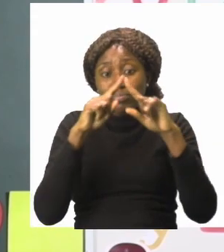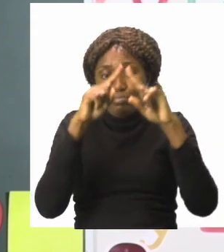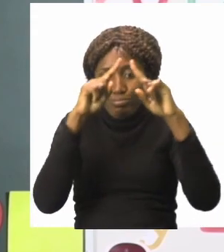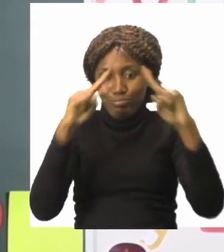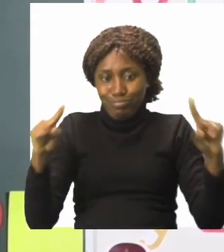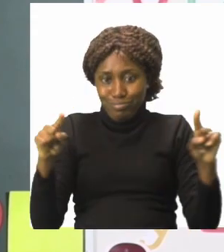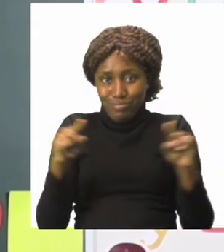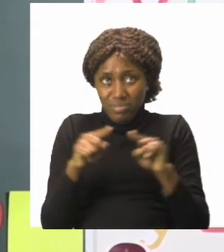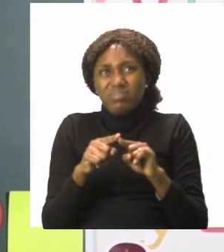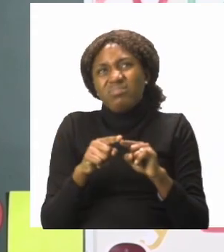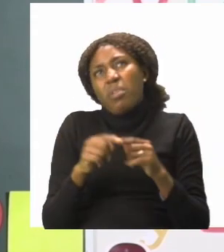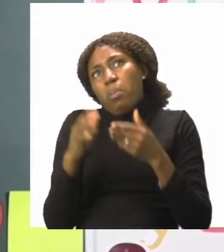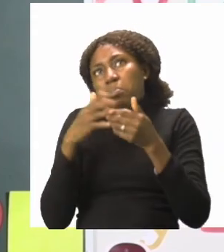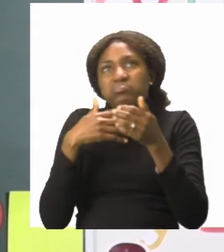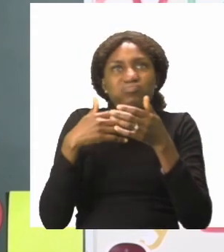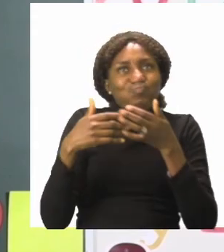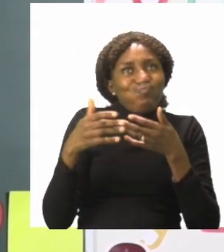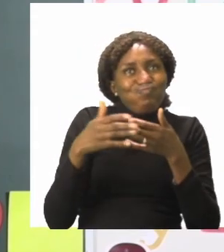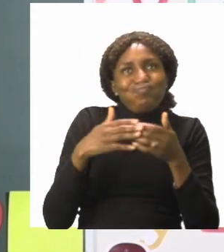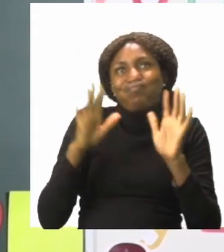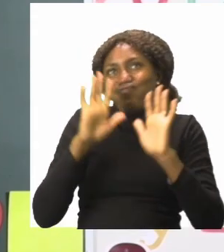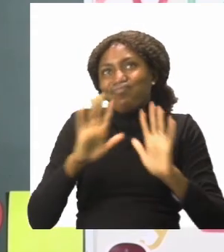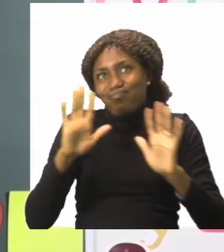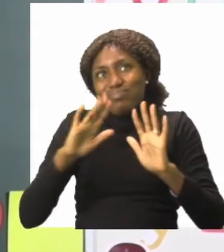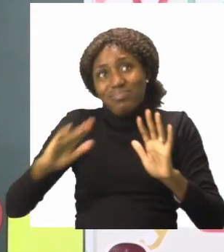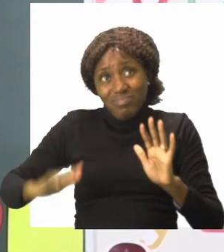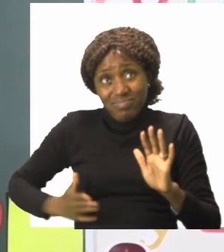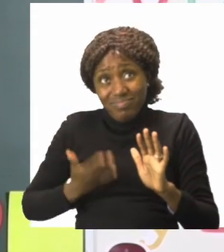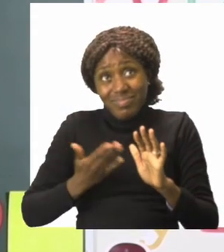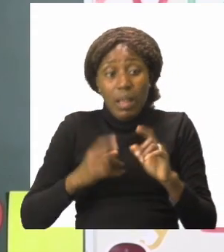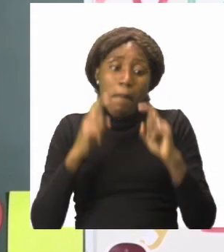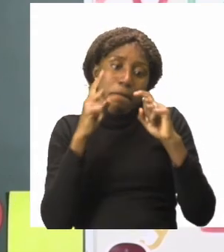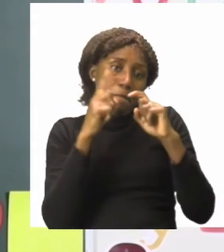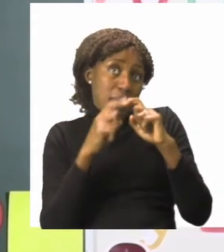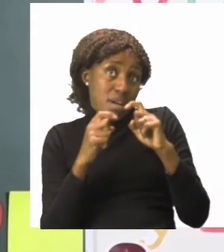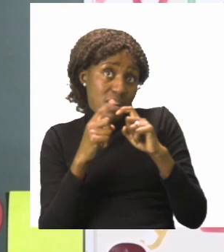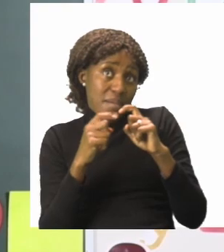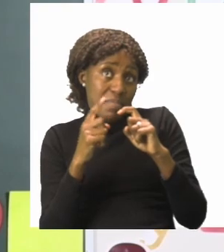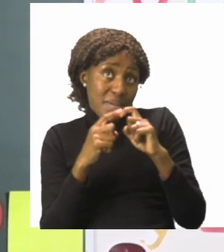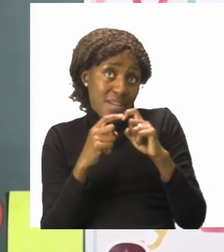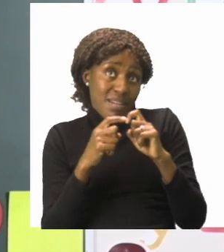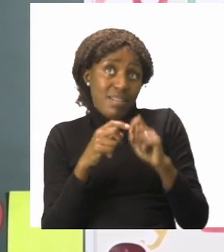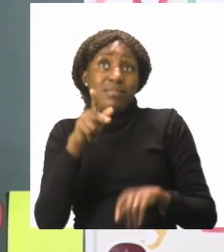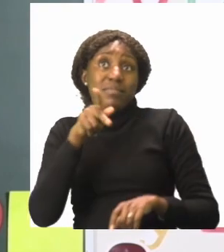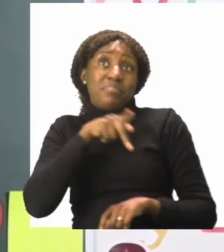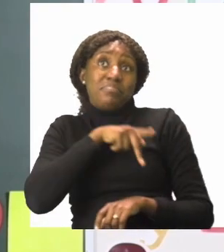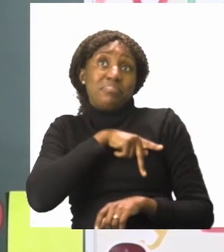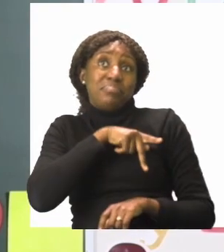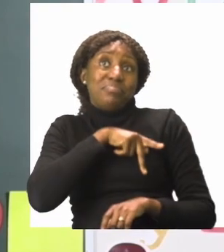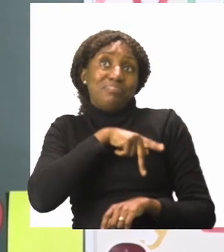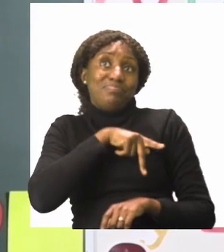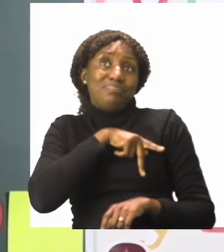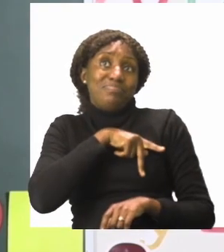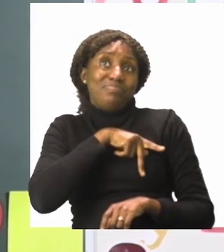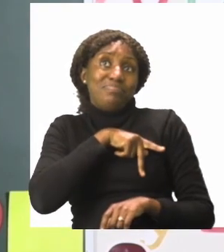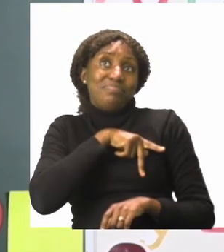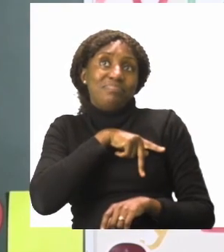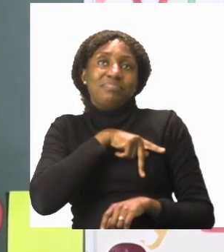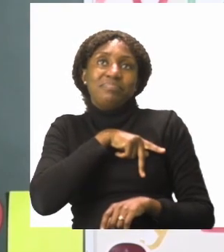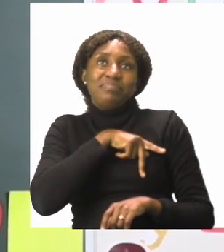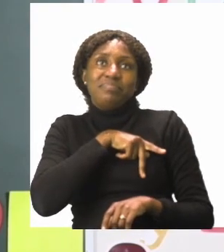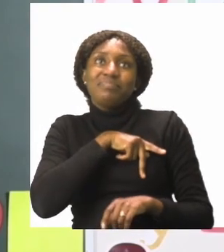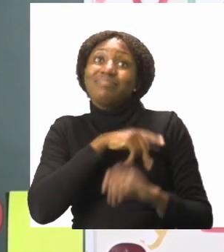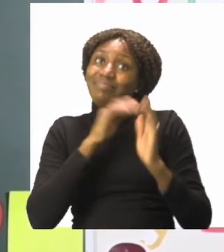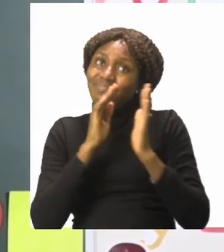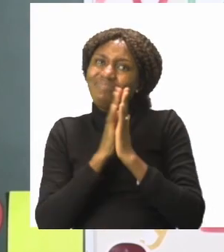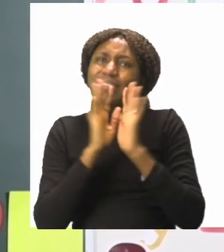use any of these colors, including pink and purple. Just make sure